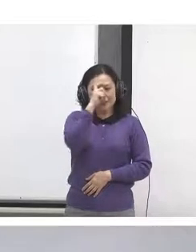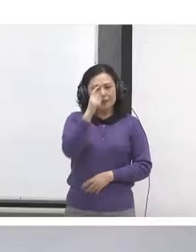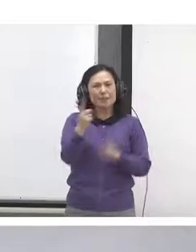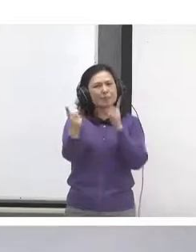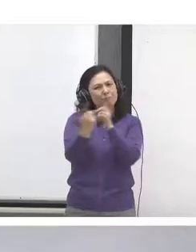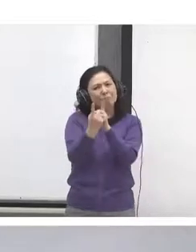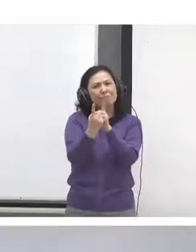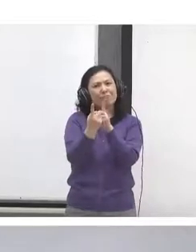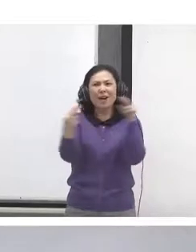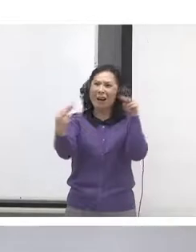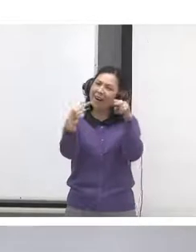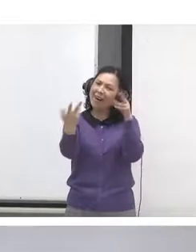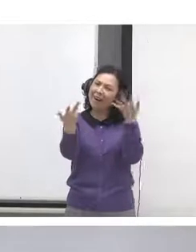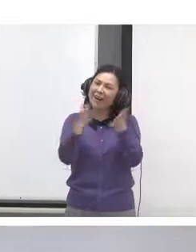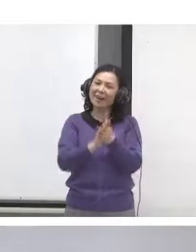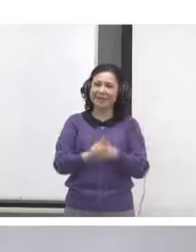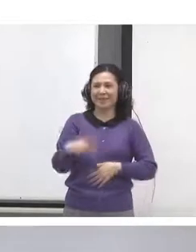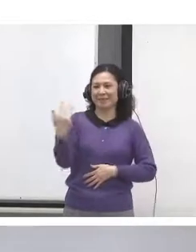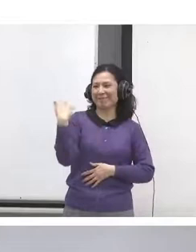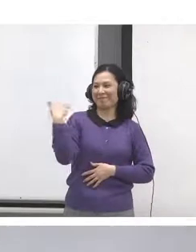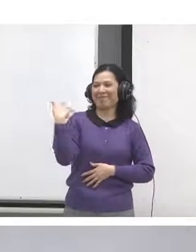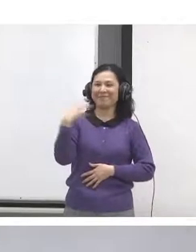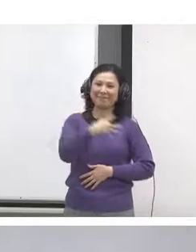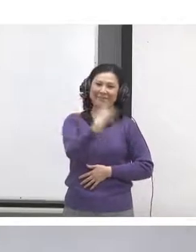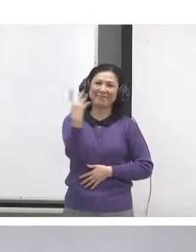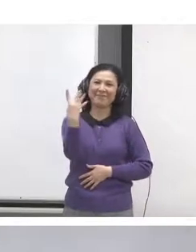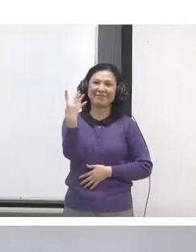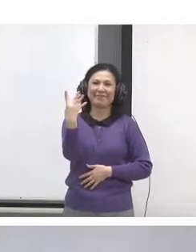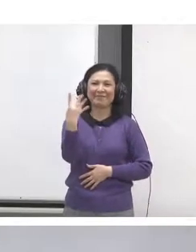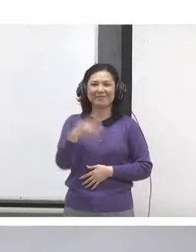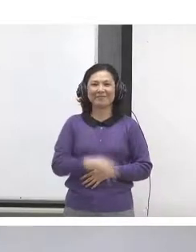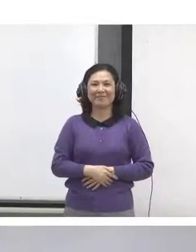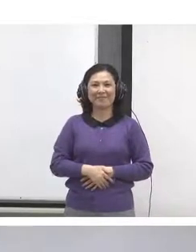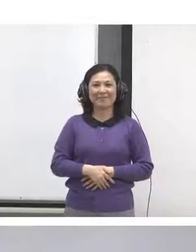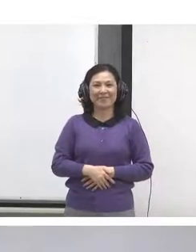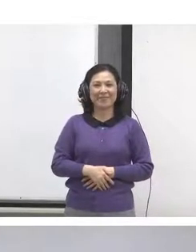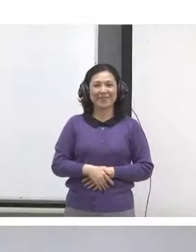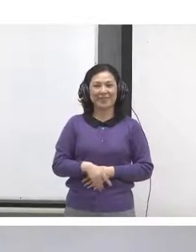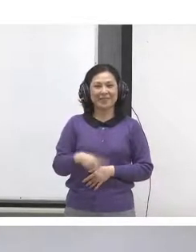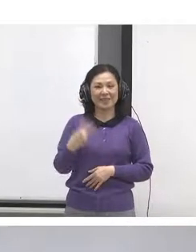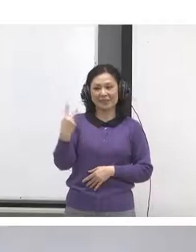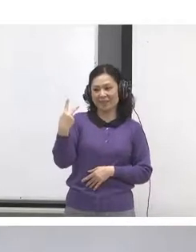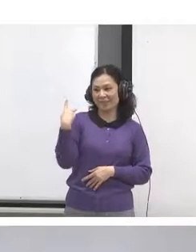last Thursday, it's two days ago, we have